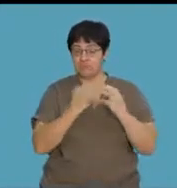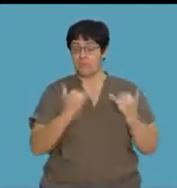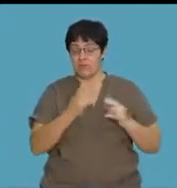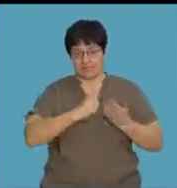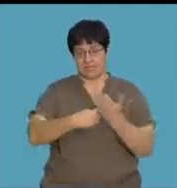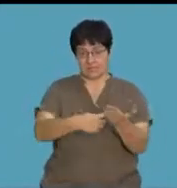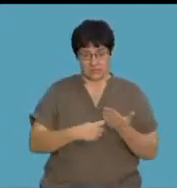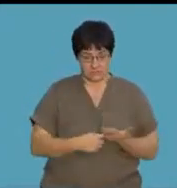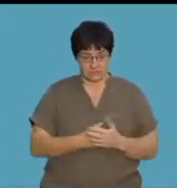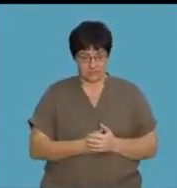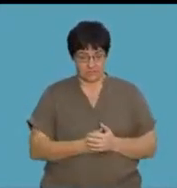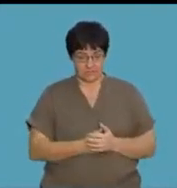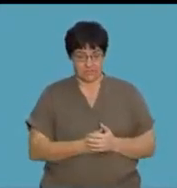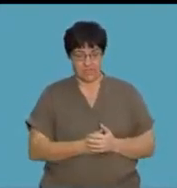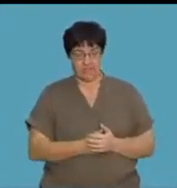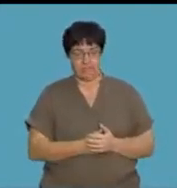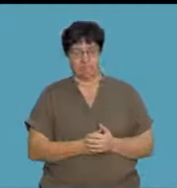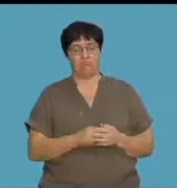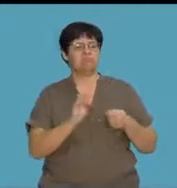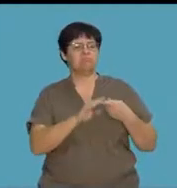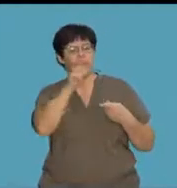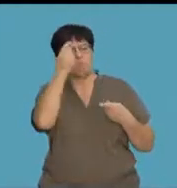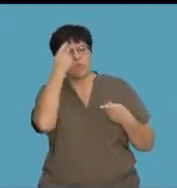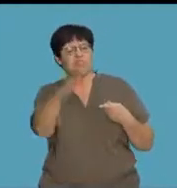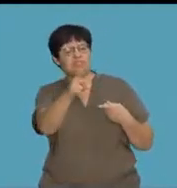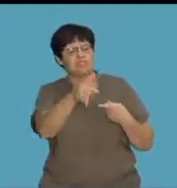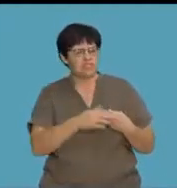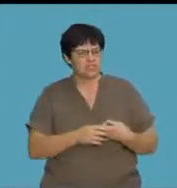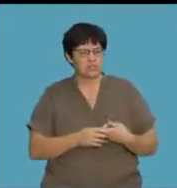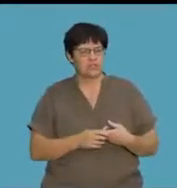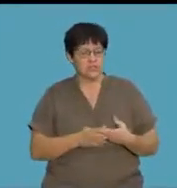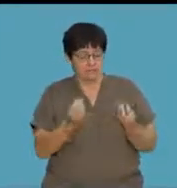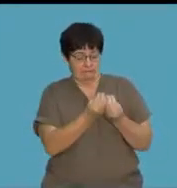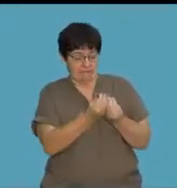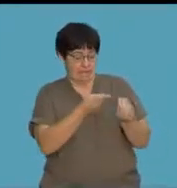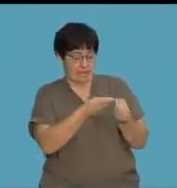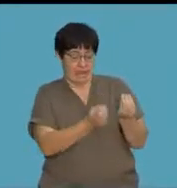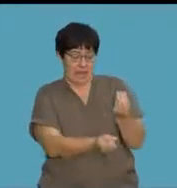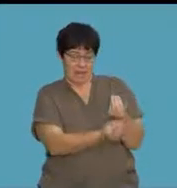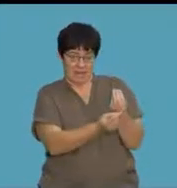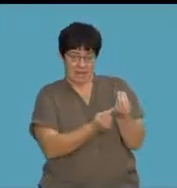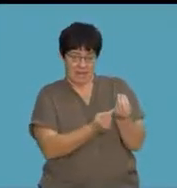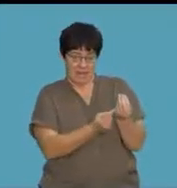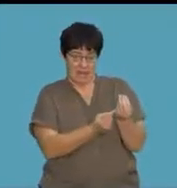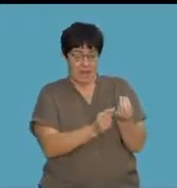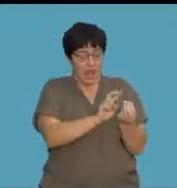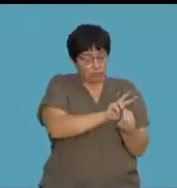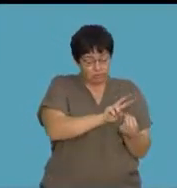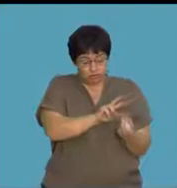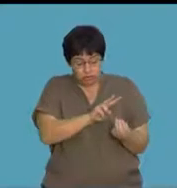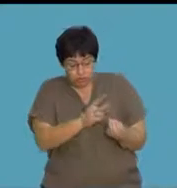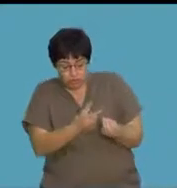is, have you ever thought about, number one, what exactly happens to a substance when a phase change occurs? So